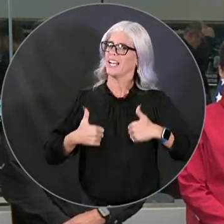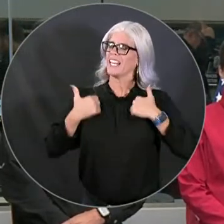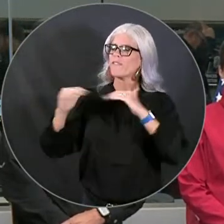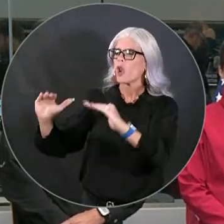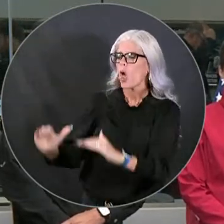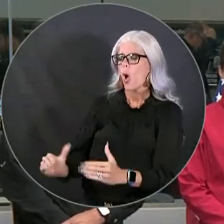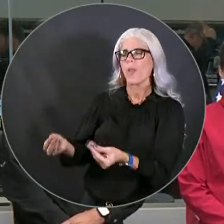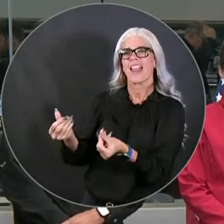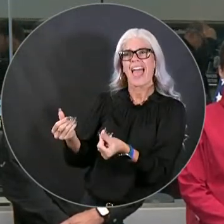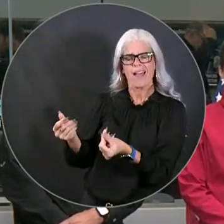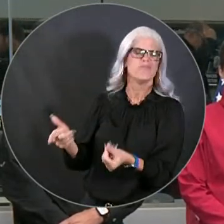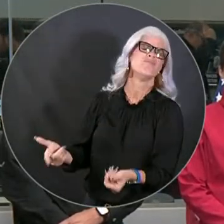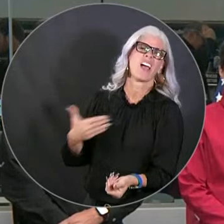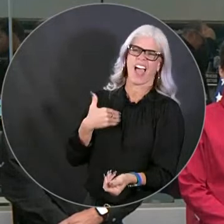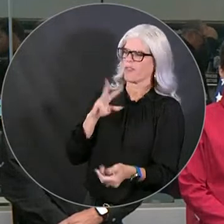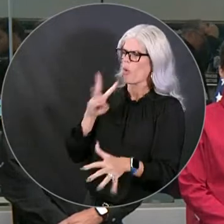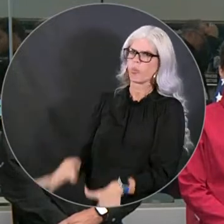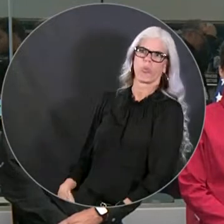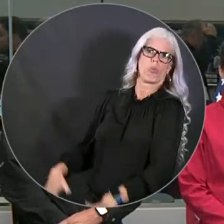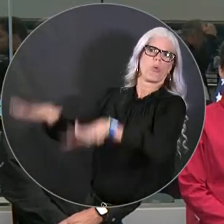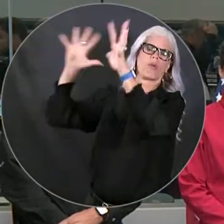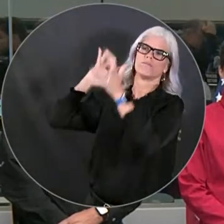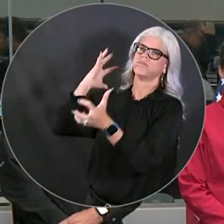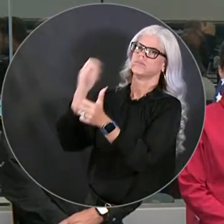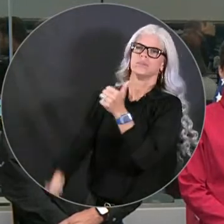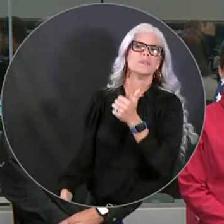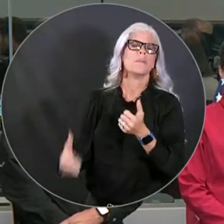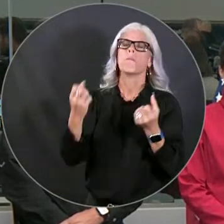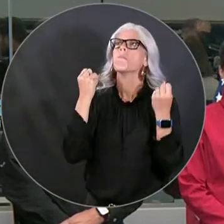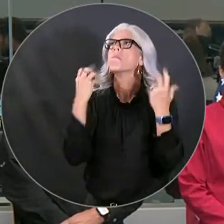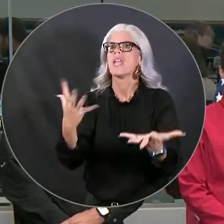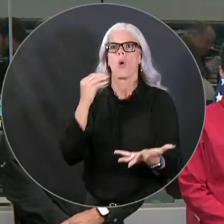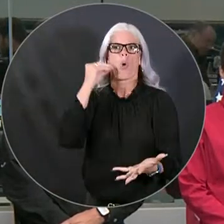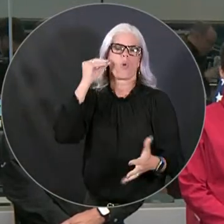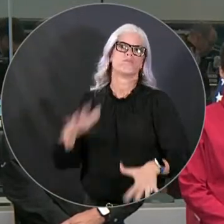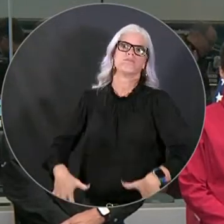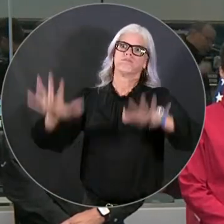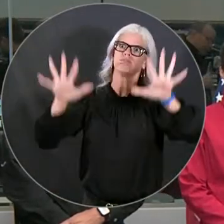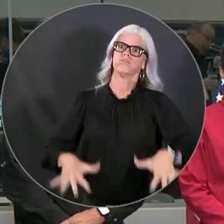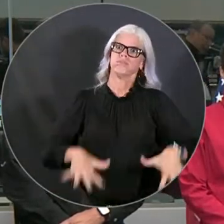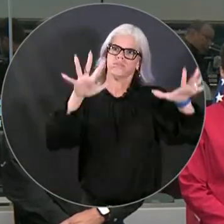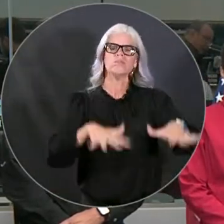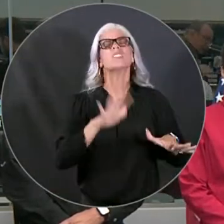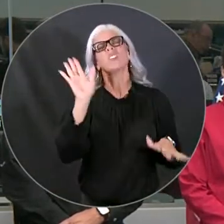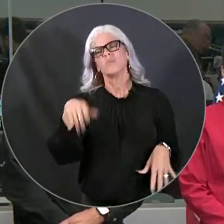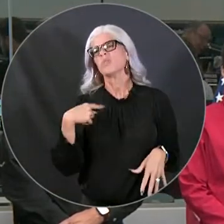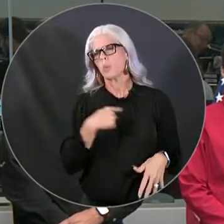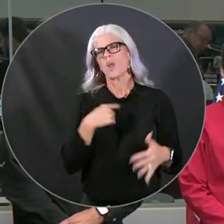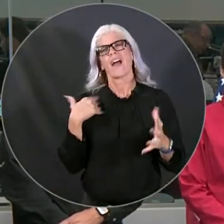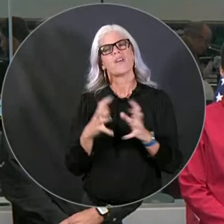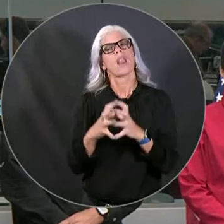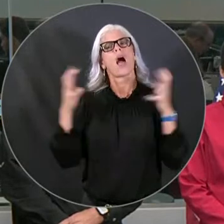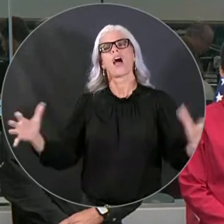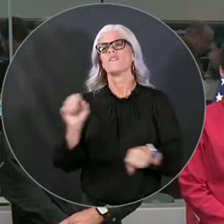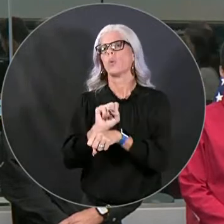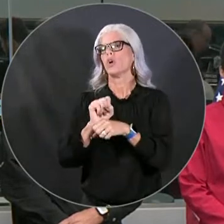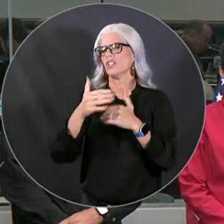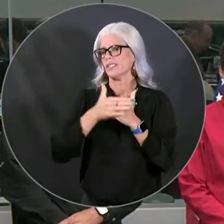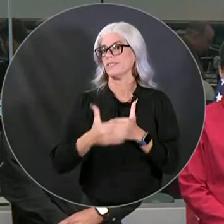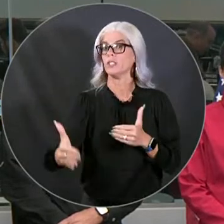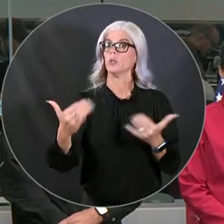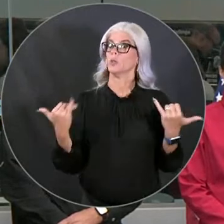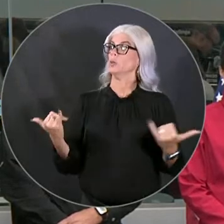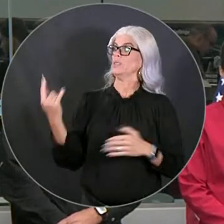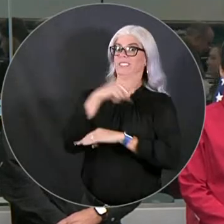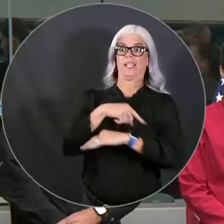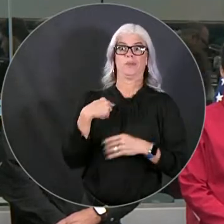damage to a lot of people's homes. So there's going to be a lot of work to do. Today is about identifying the people that need help, who